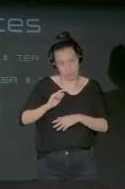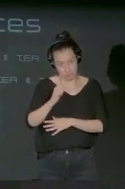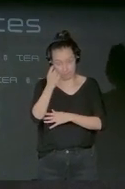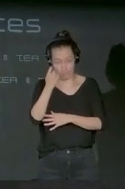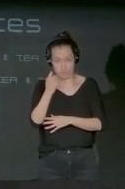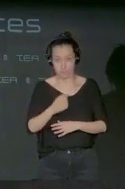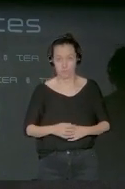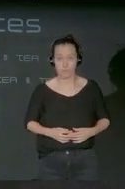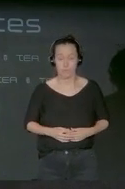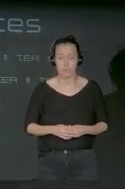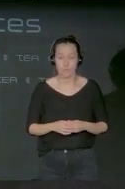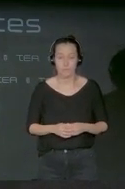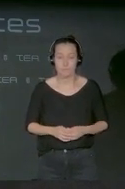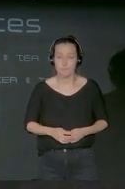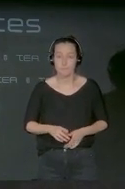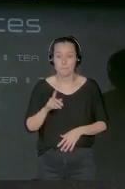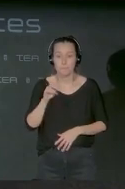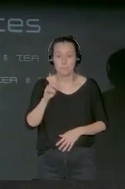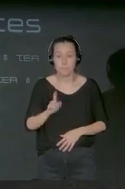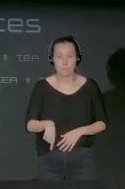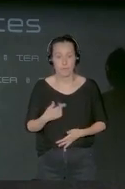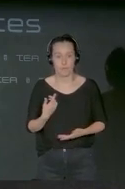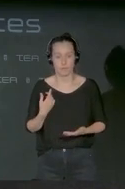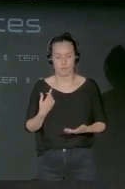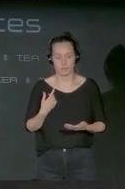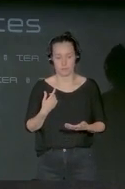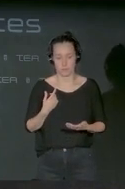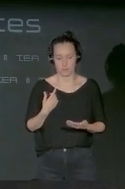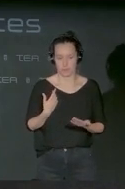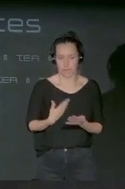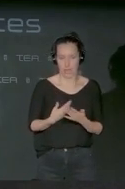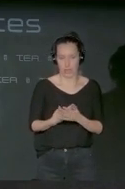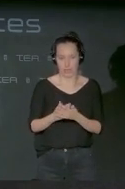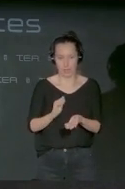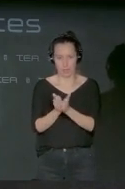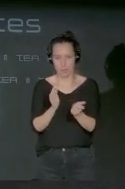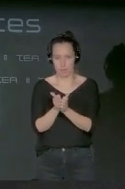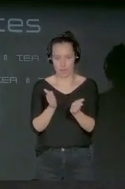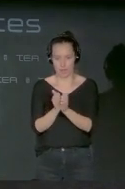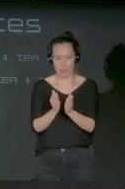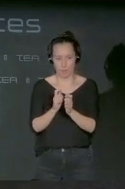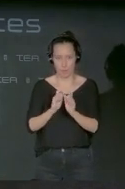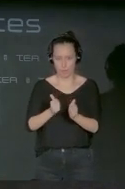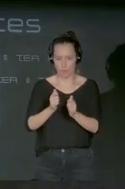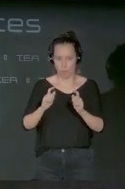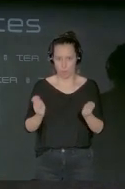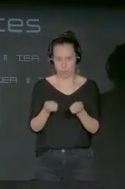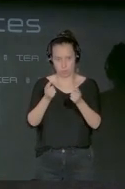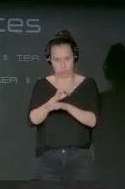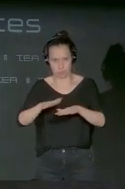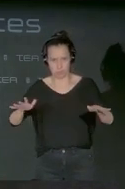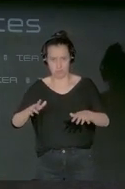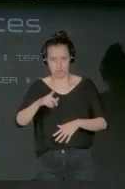a loan guarantee facility back in 2017, which has leveraged over 2 billion euro in